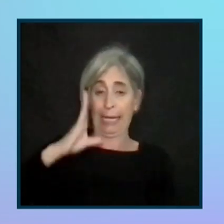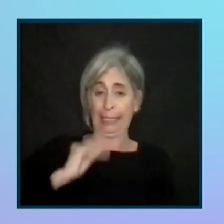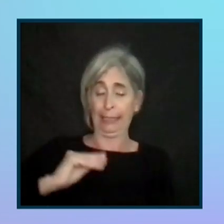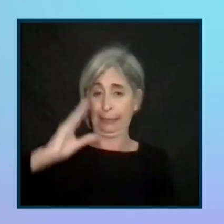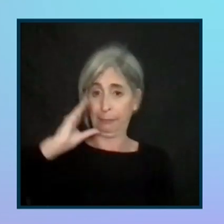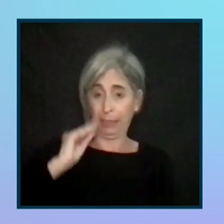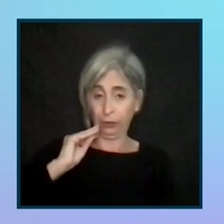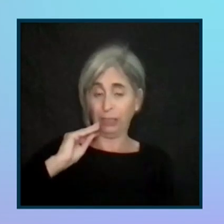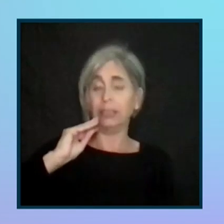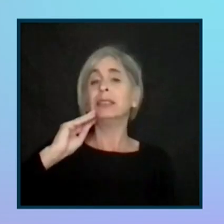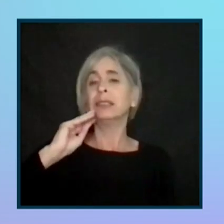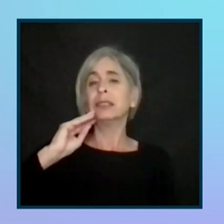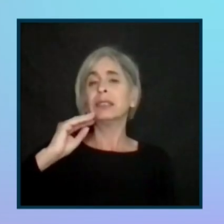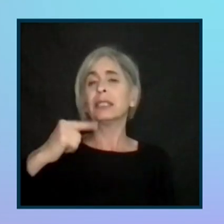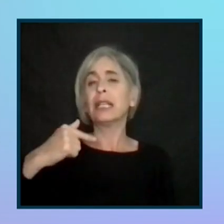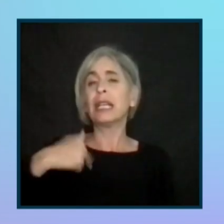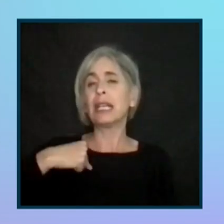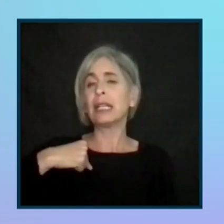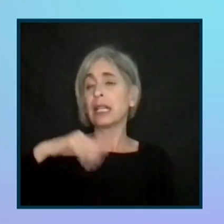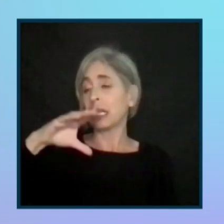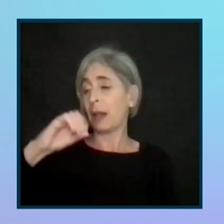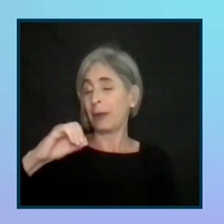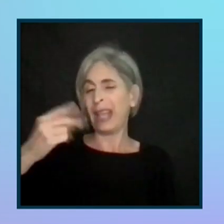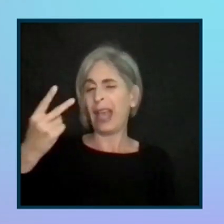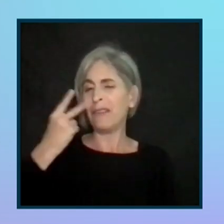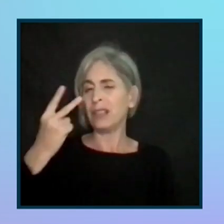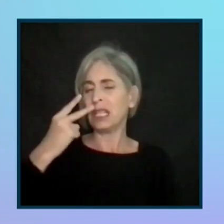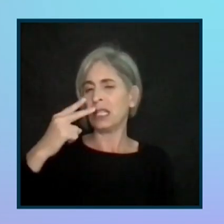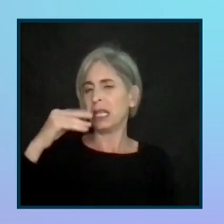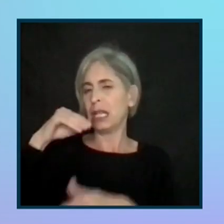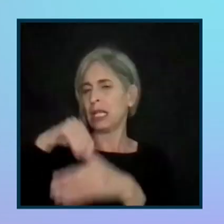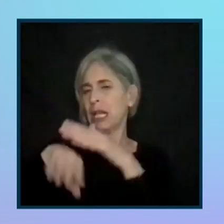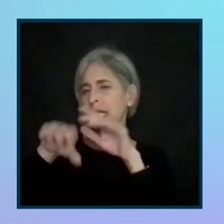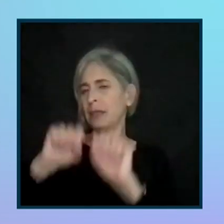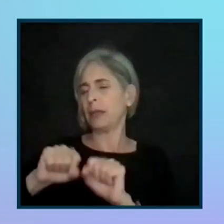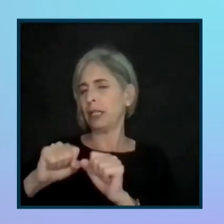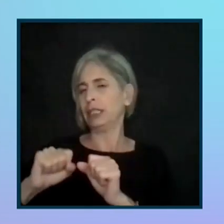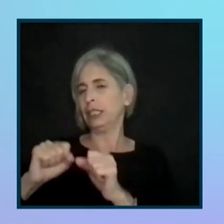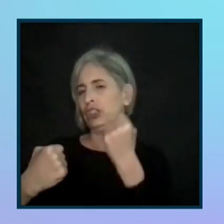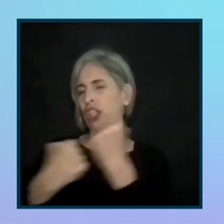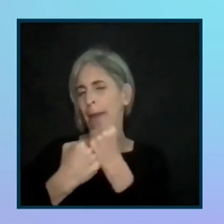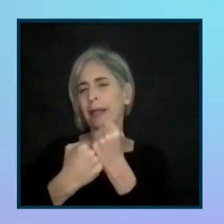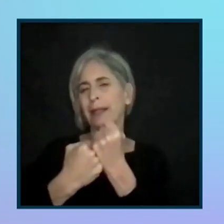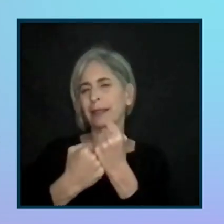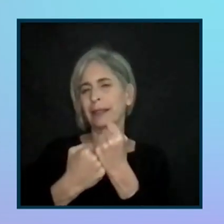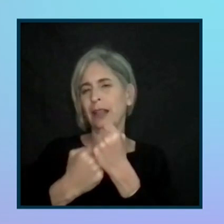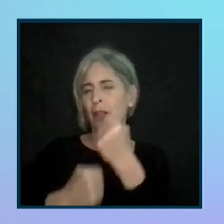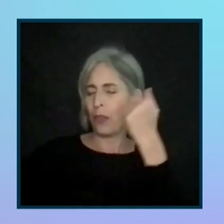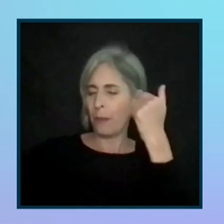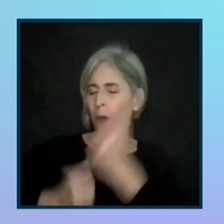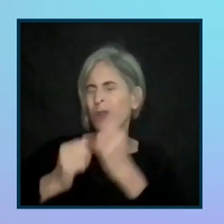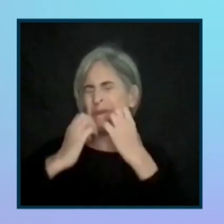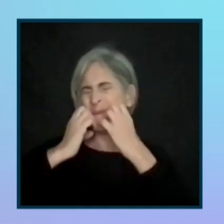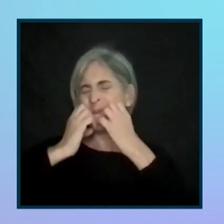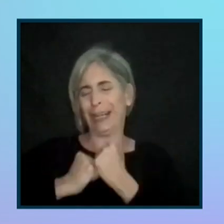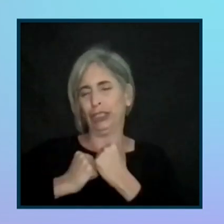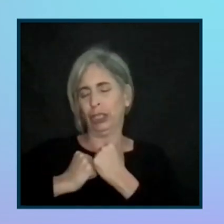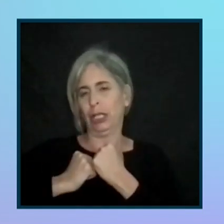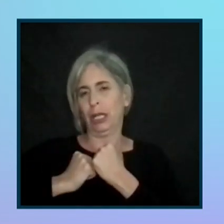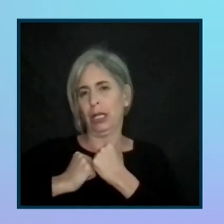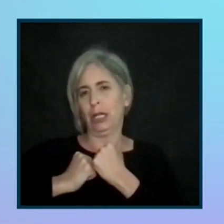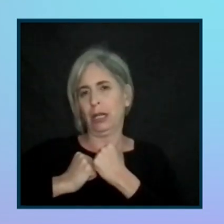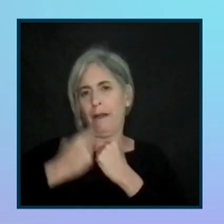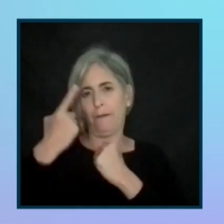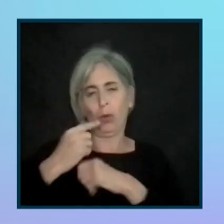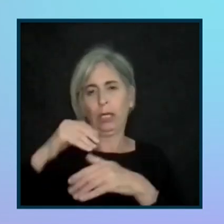Meta and prior companies, what I've seen is accessibility champions are mostly the most passionate advocates of